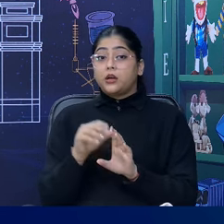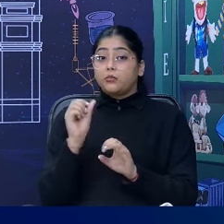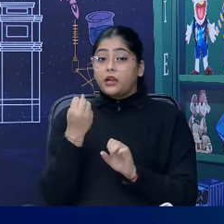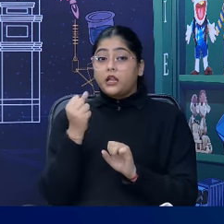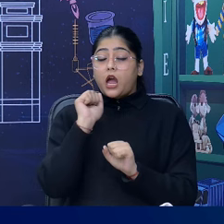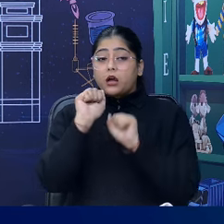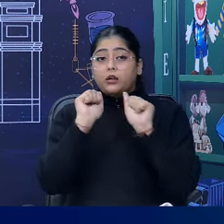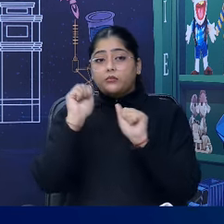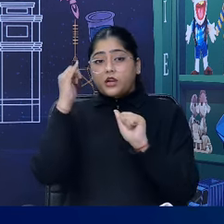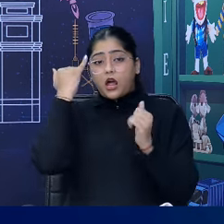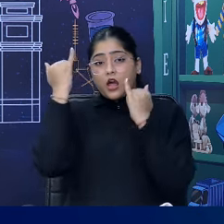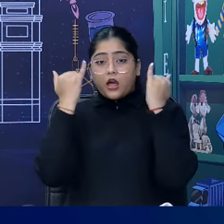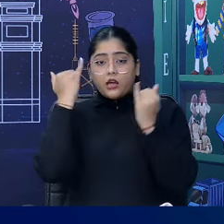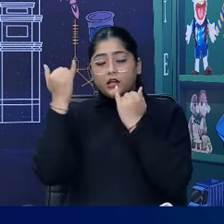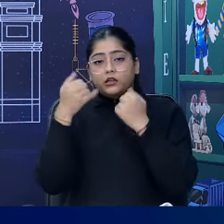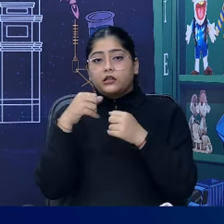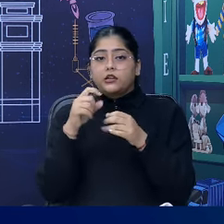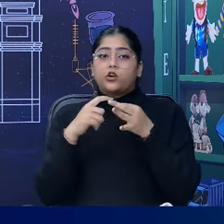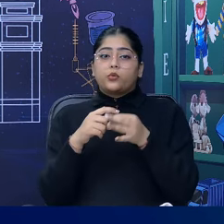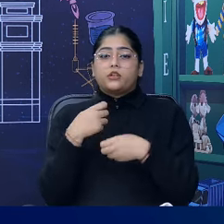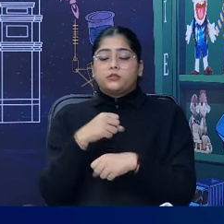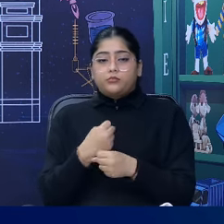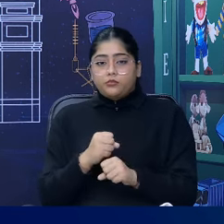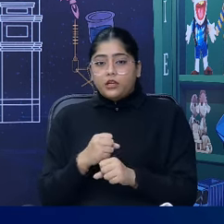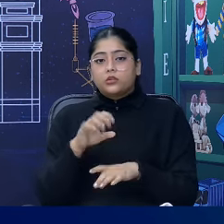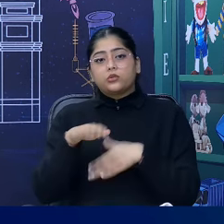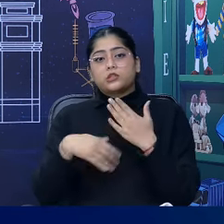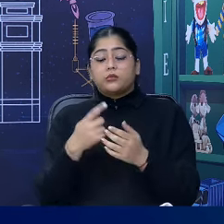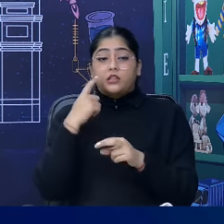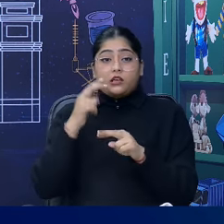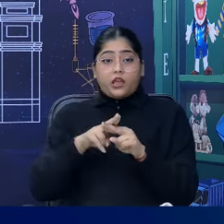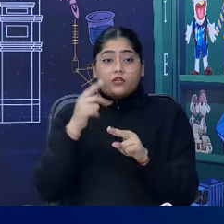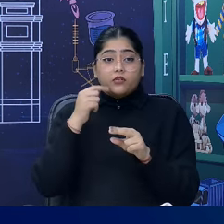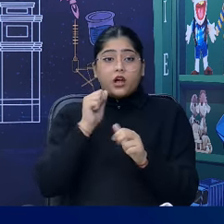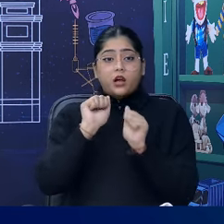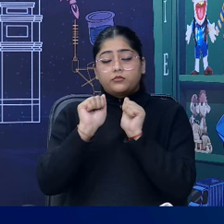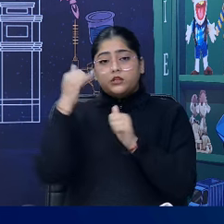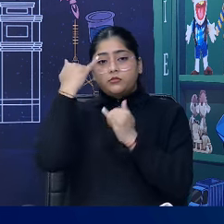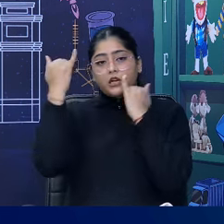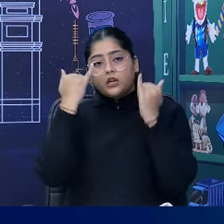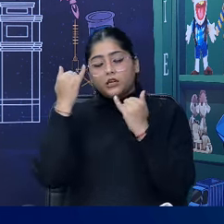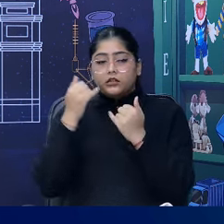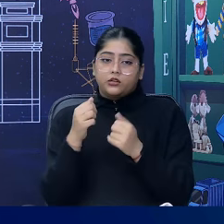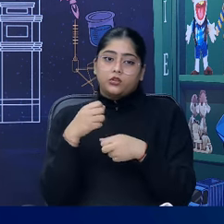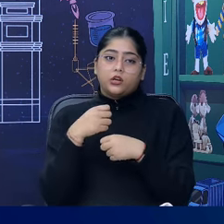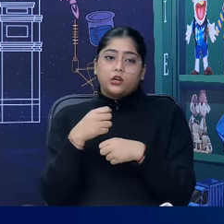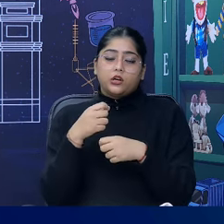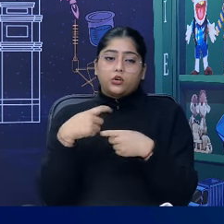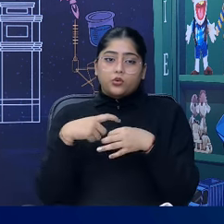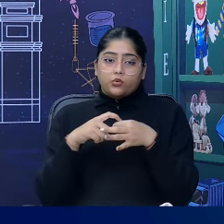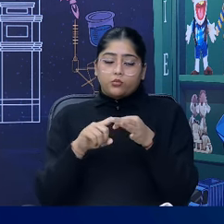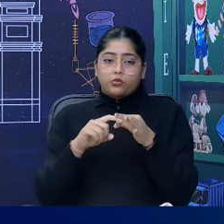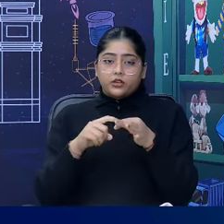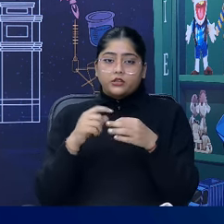Jab aap questions frame karenge to aap concept clarity ki taraf badhenge aur enjoy karke kariye. Thank you